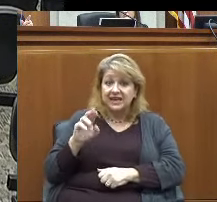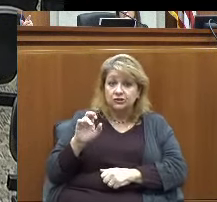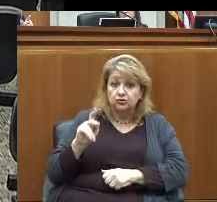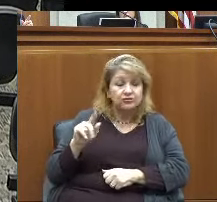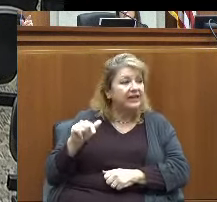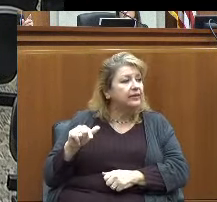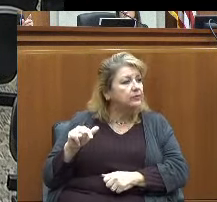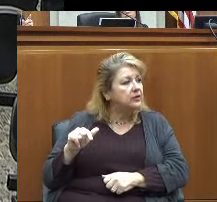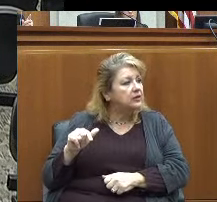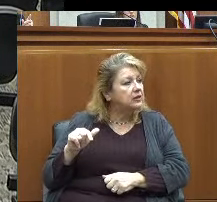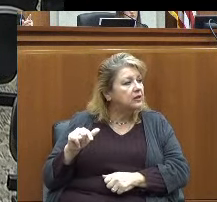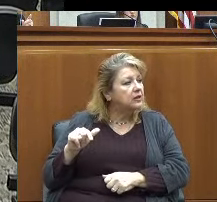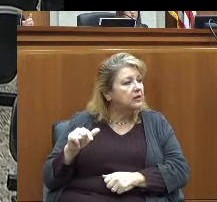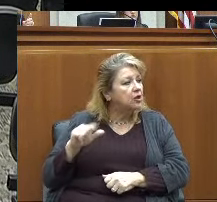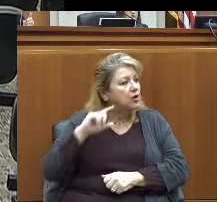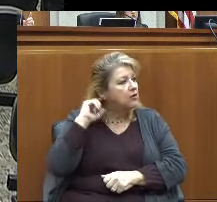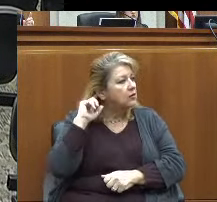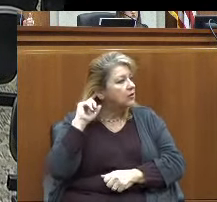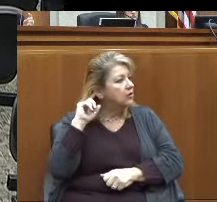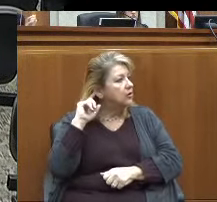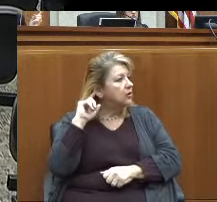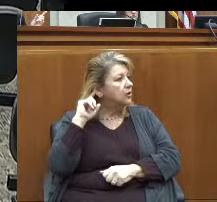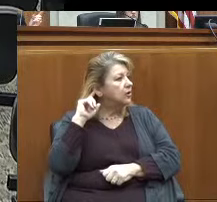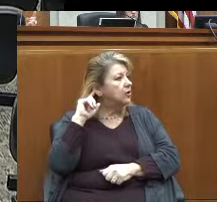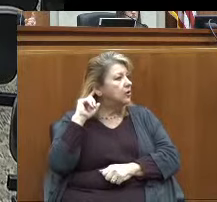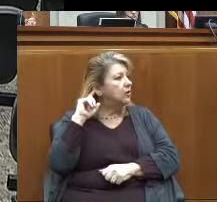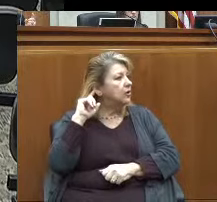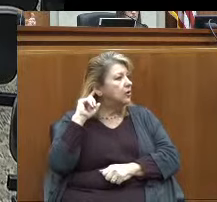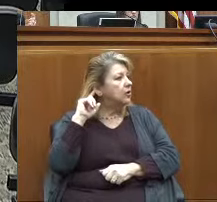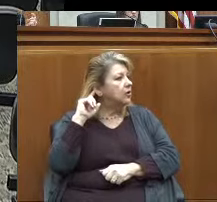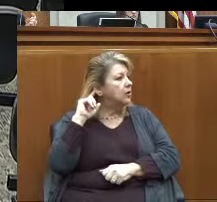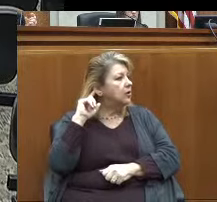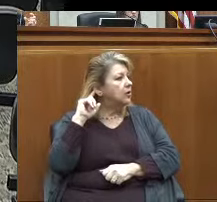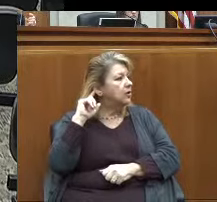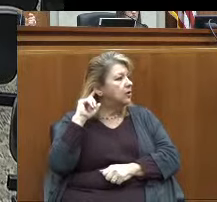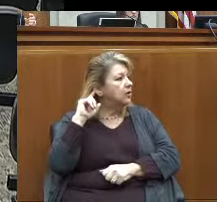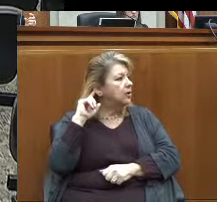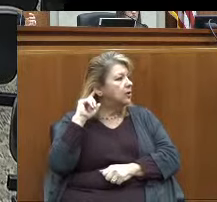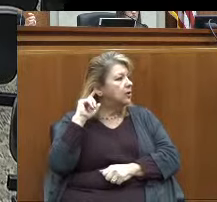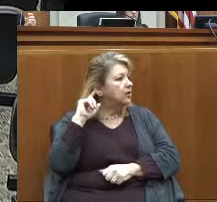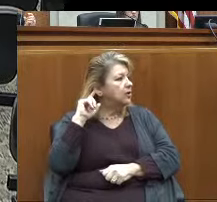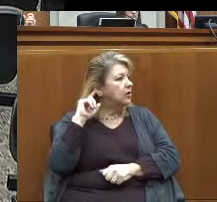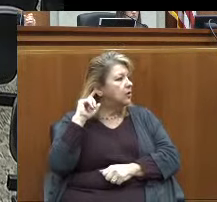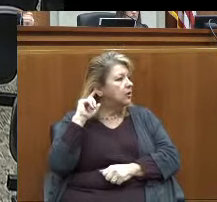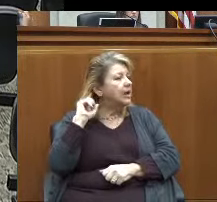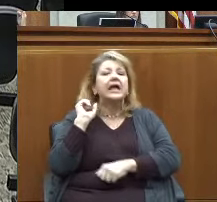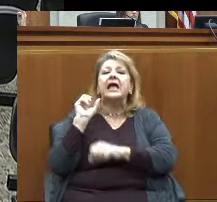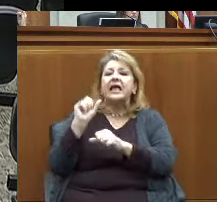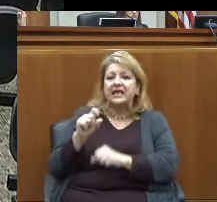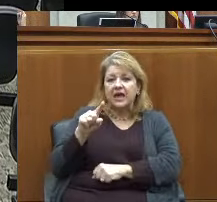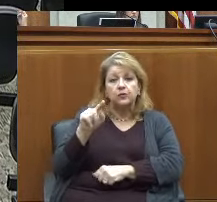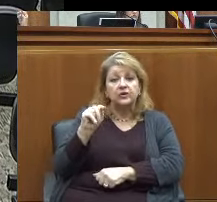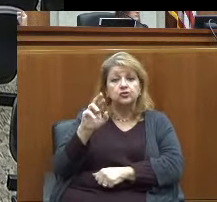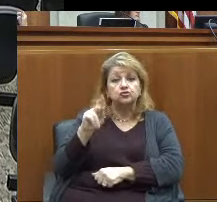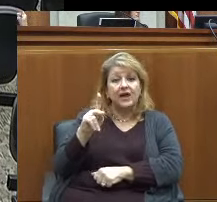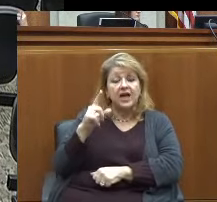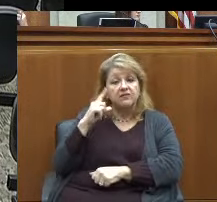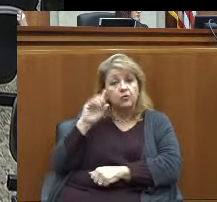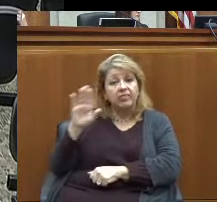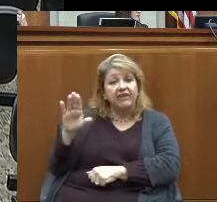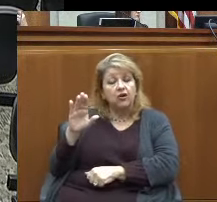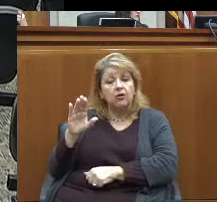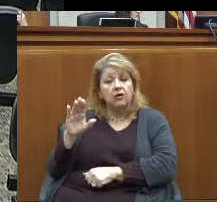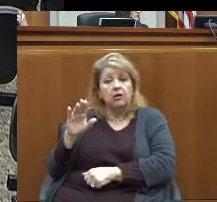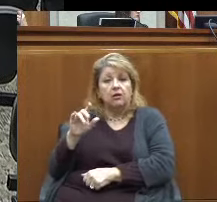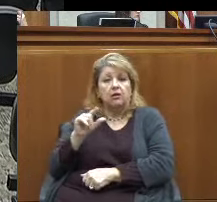felony convictions? Are we still going to be able to track them, Kate, for their convictions? Yeah, they still have to